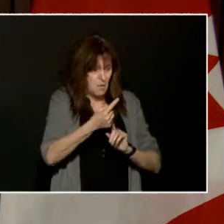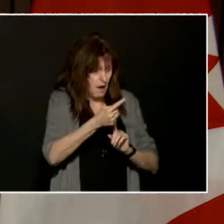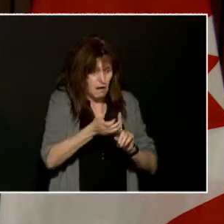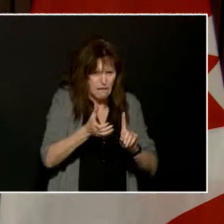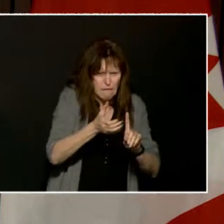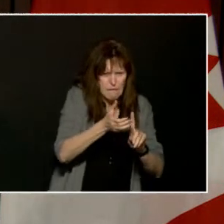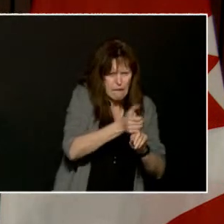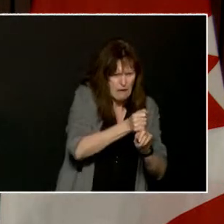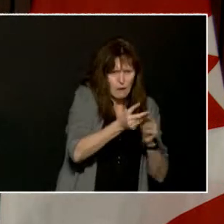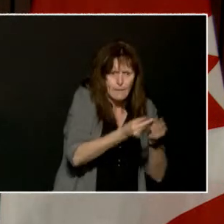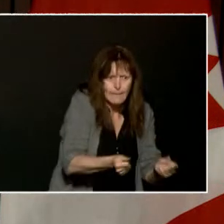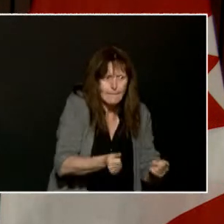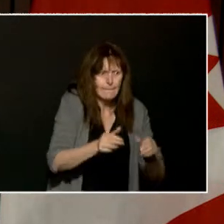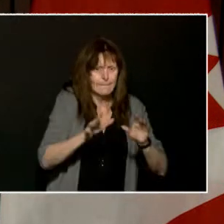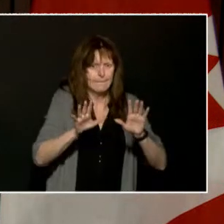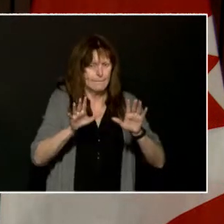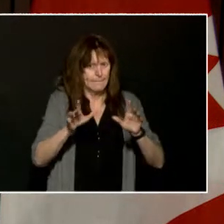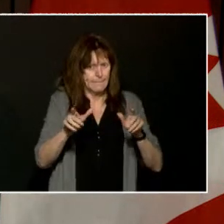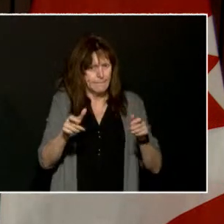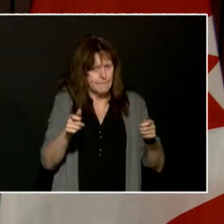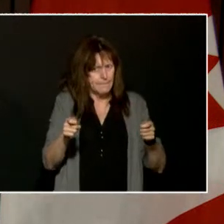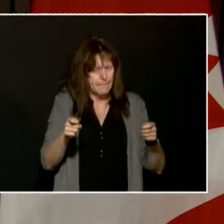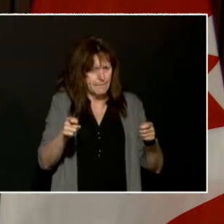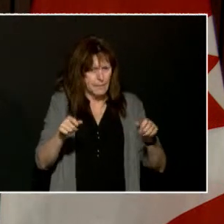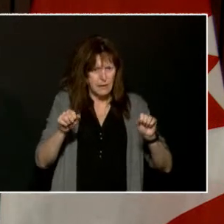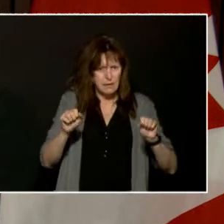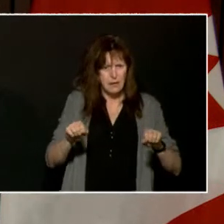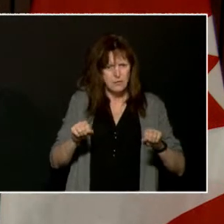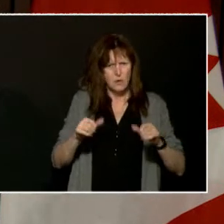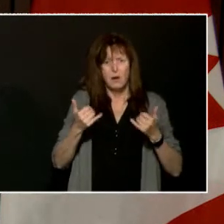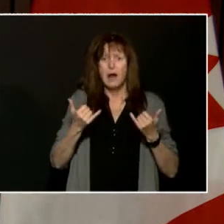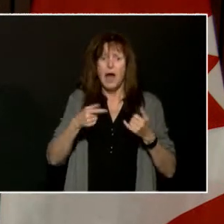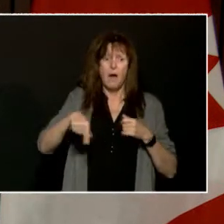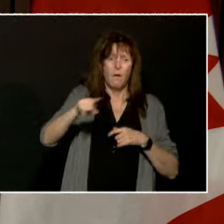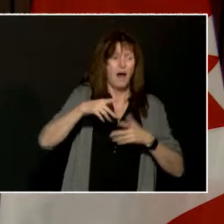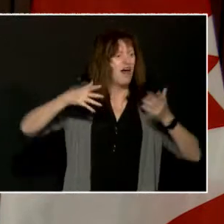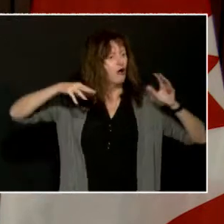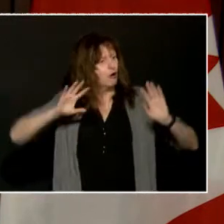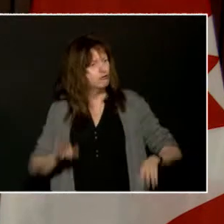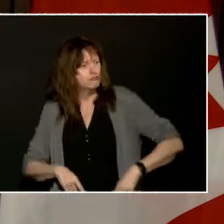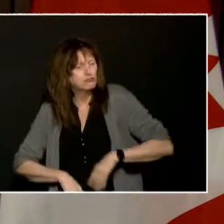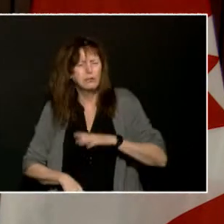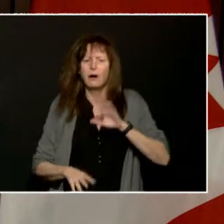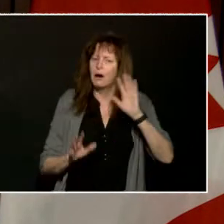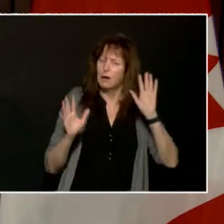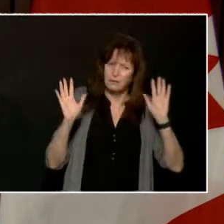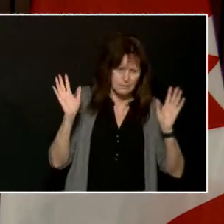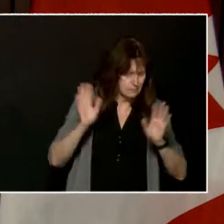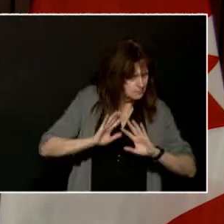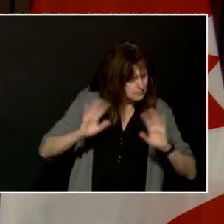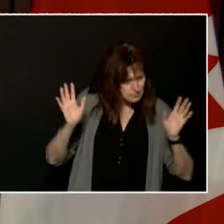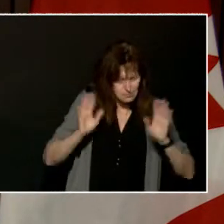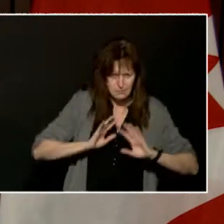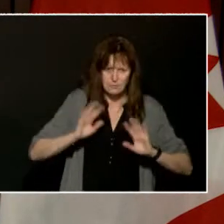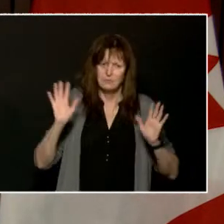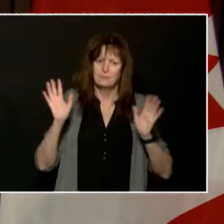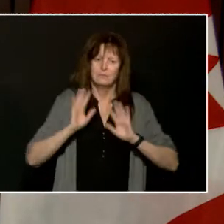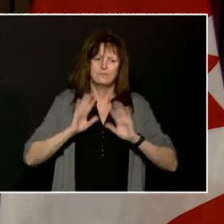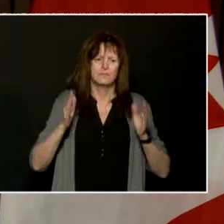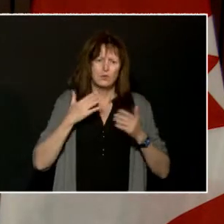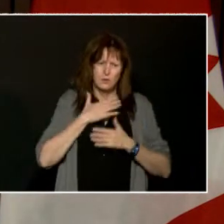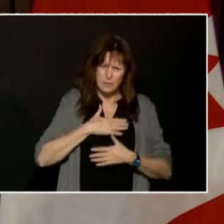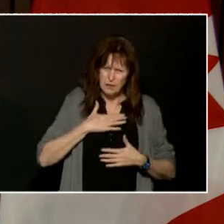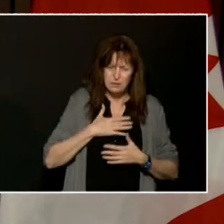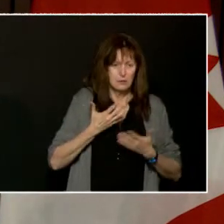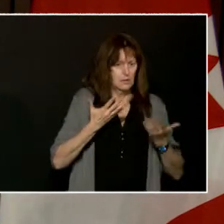is not a time to let down our guard. As we try to control spread, please get vaccinated. In some areas, even teenagers are eligible